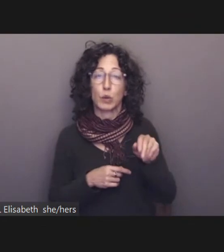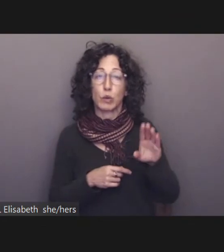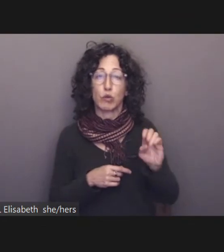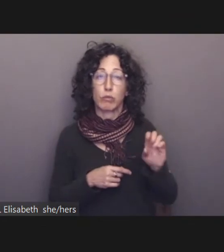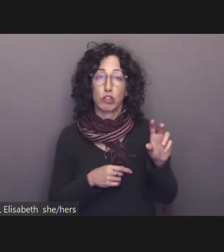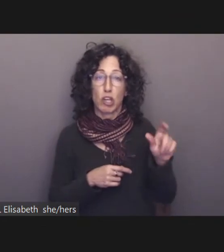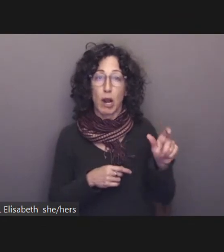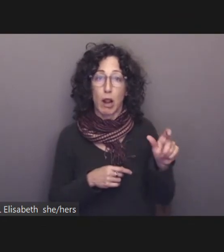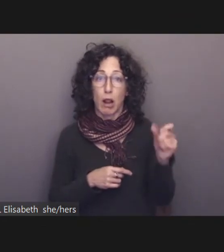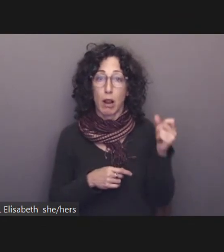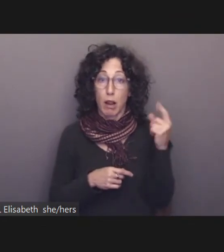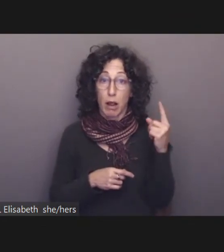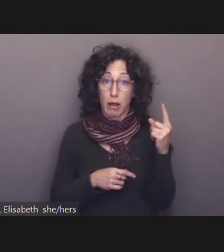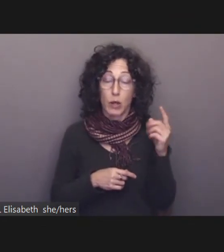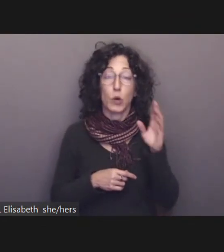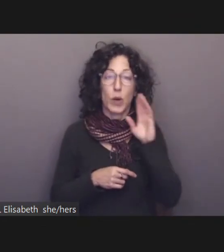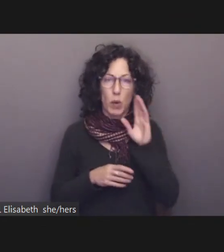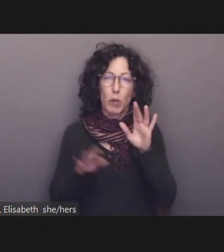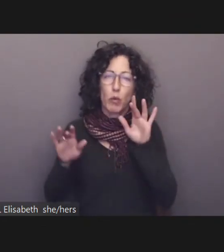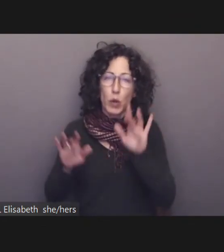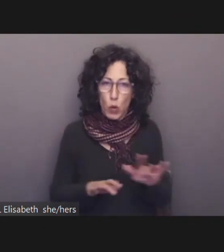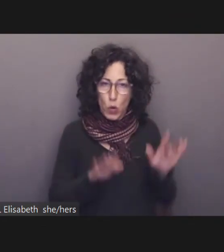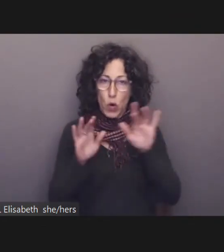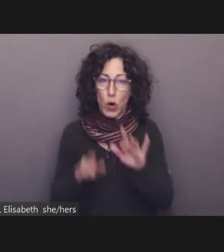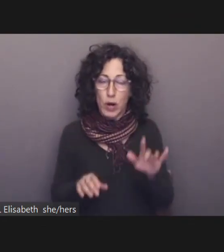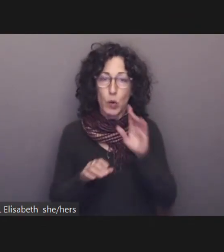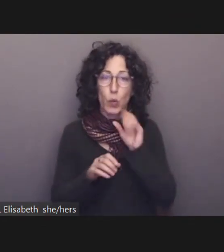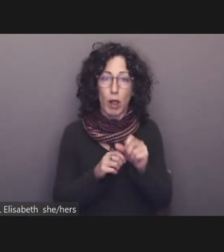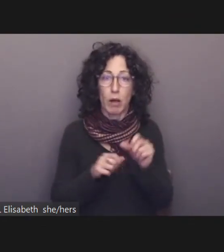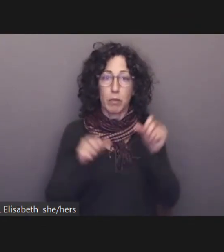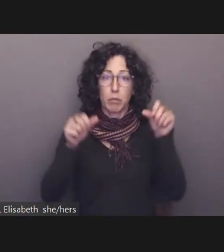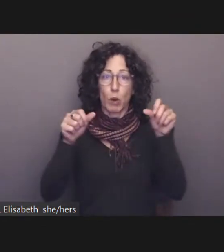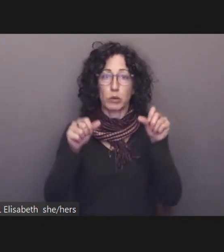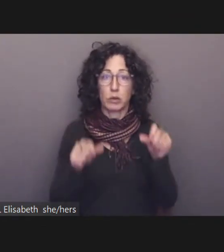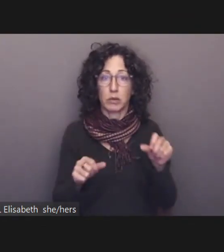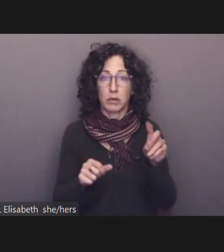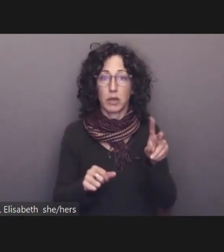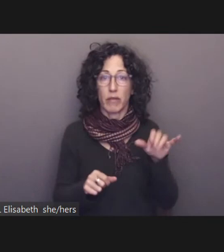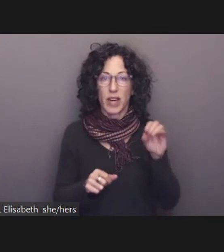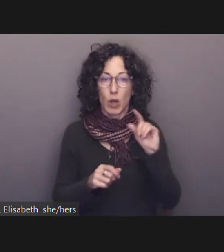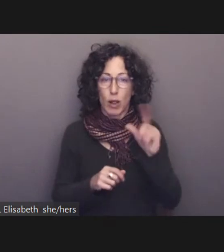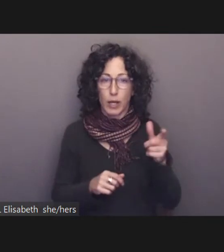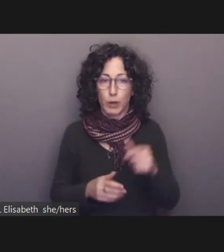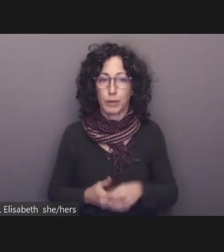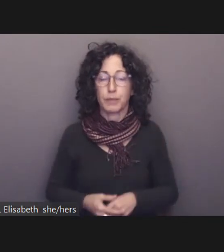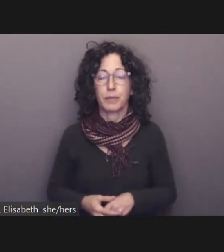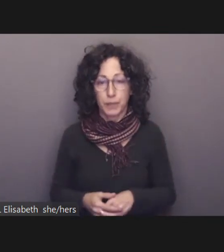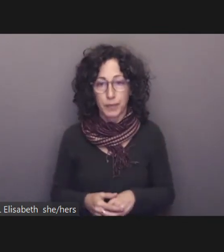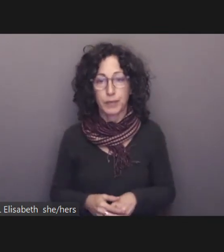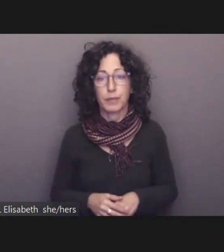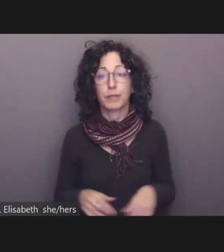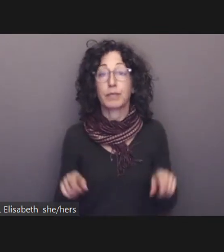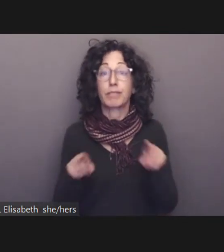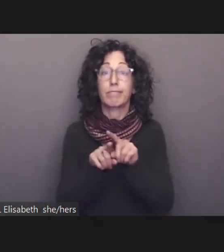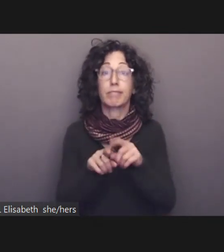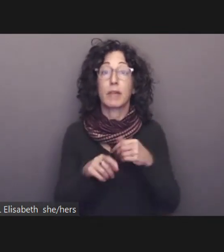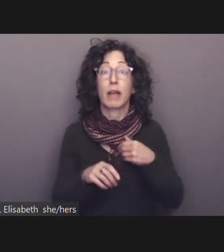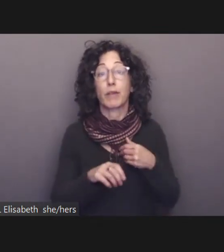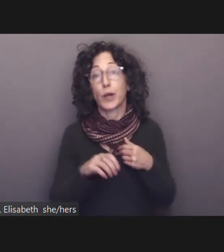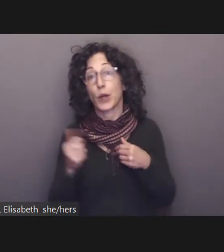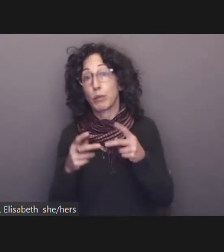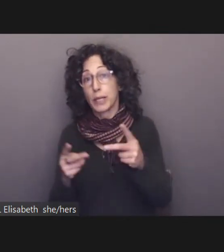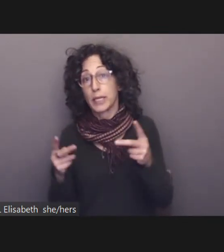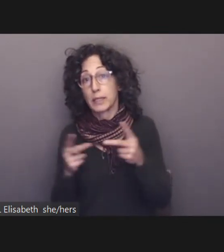will be recording and be able to send out this video later. There are also other places where you can